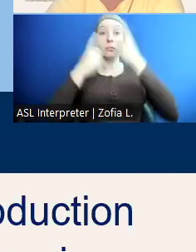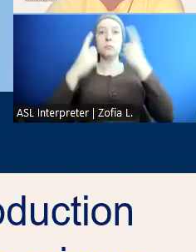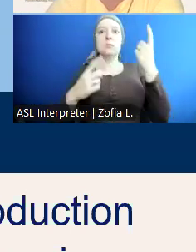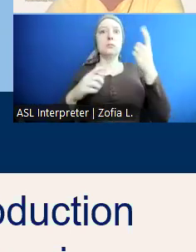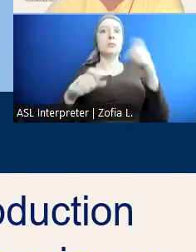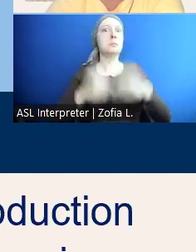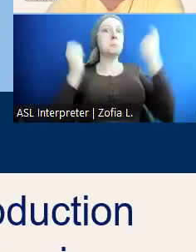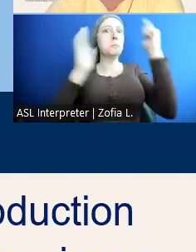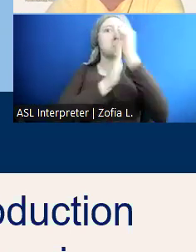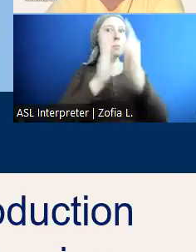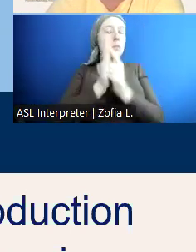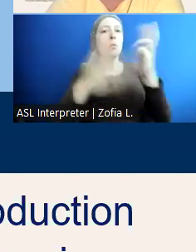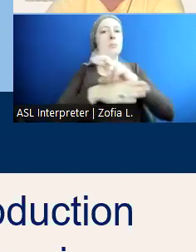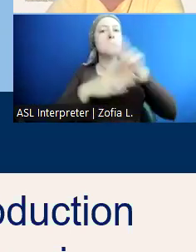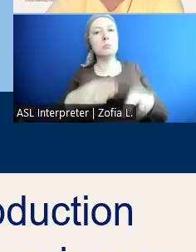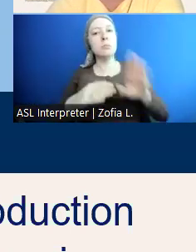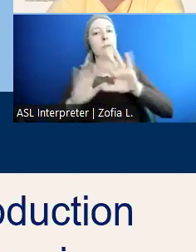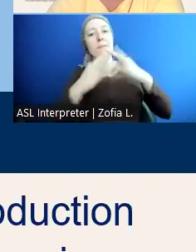consequences for their loved ones.